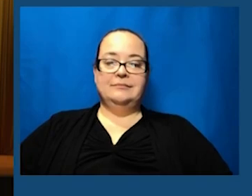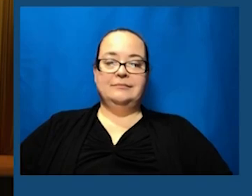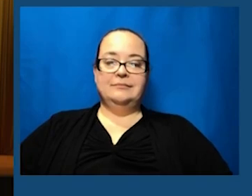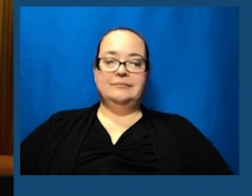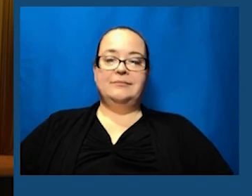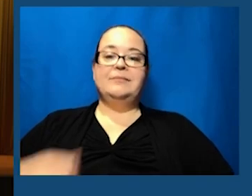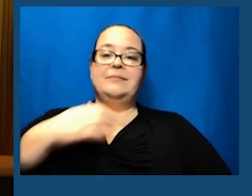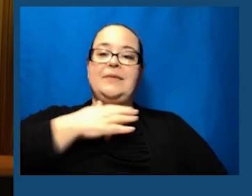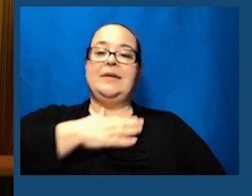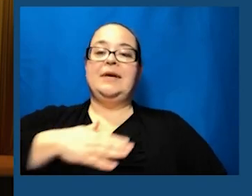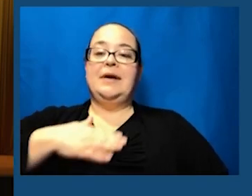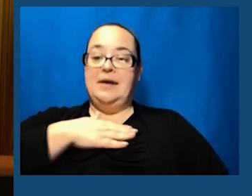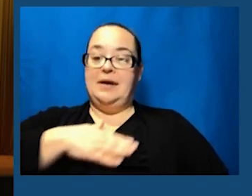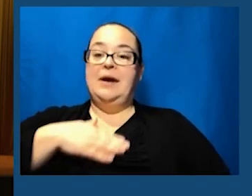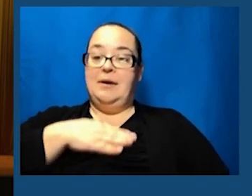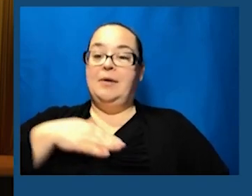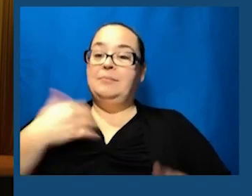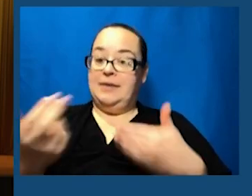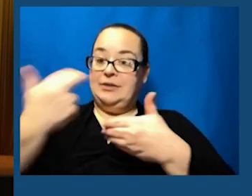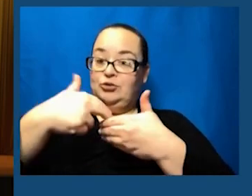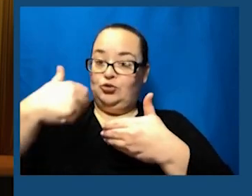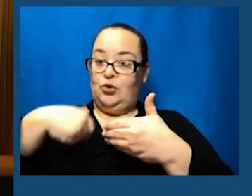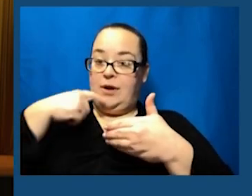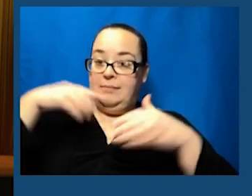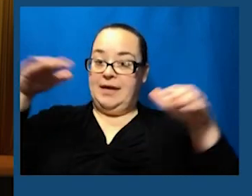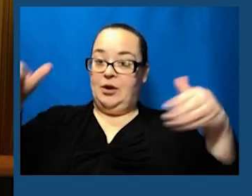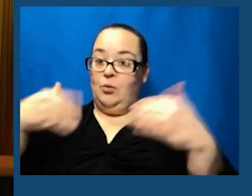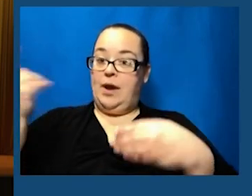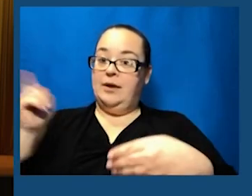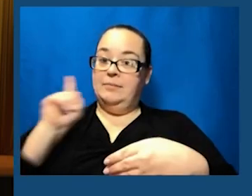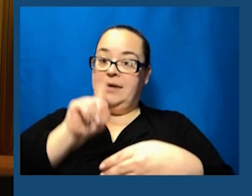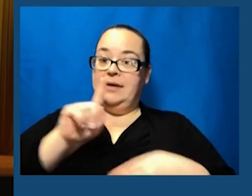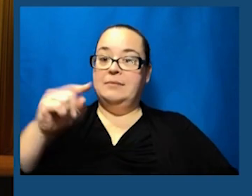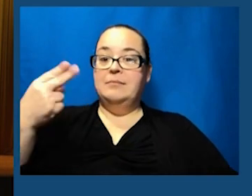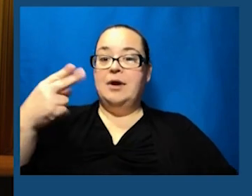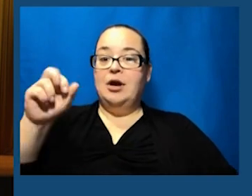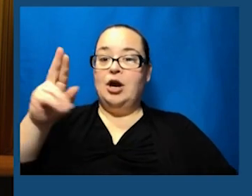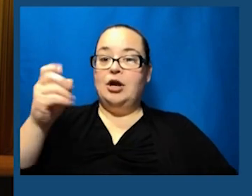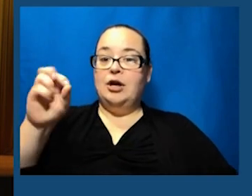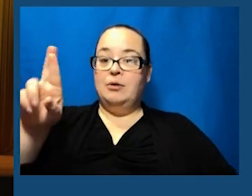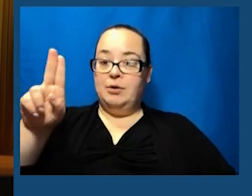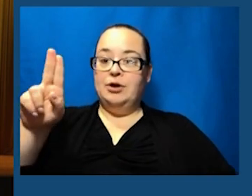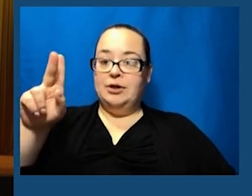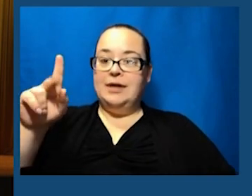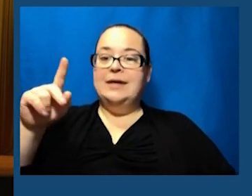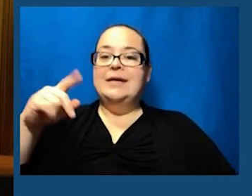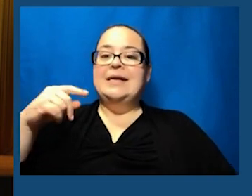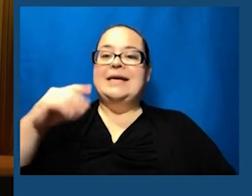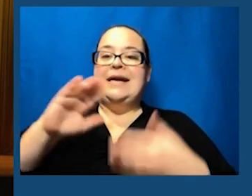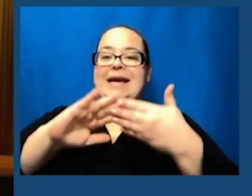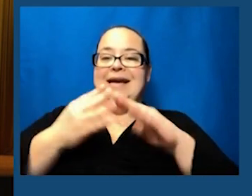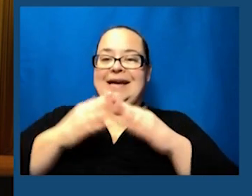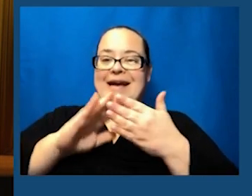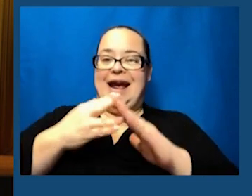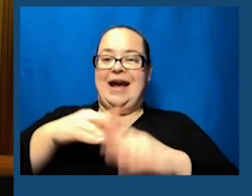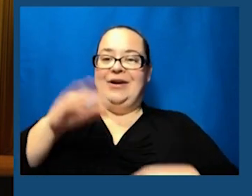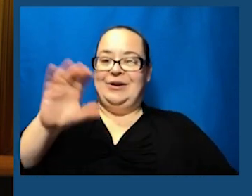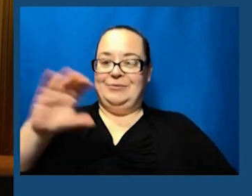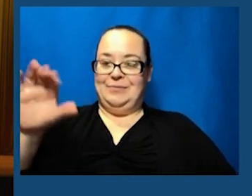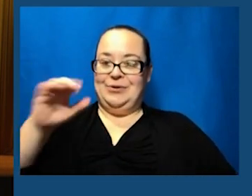Please join me in welcoming to the podium Herkimer County Community College Officer in Charge, Nick Lano.